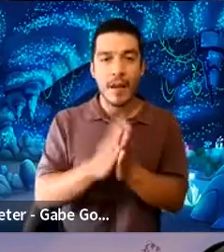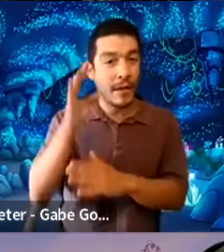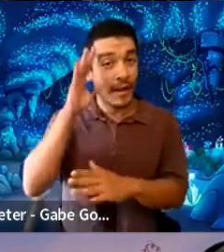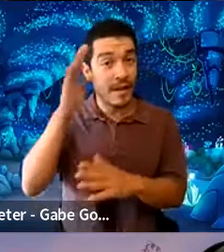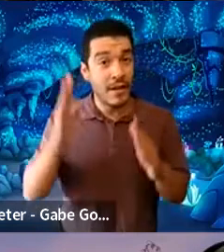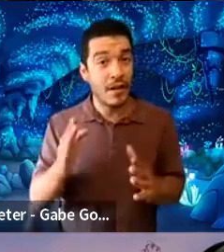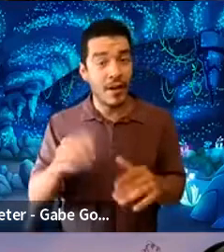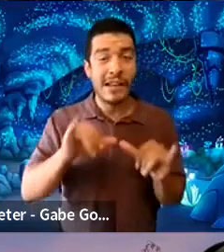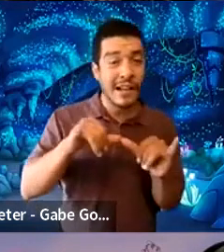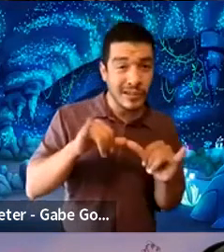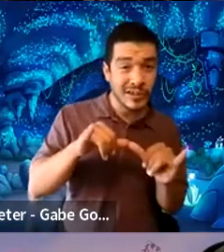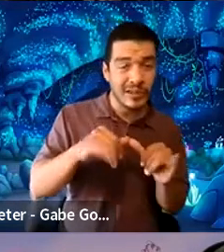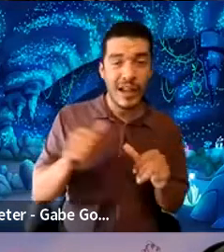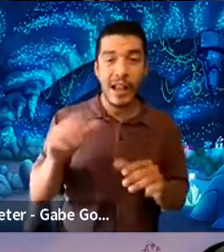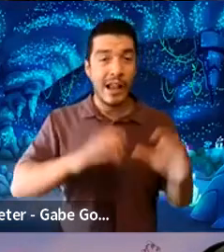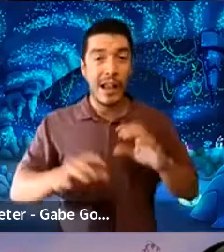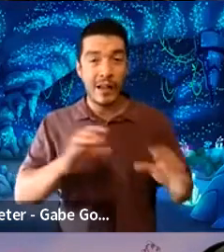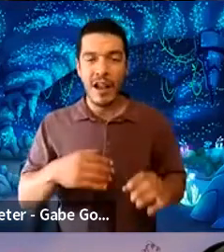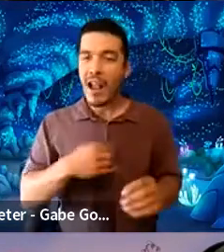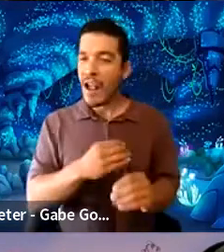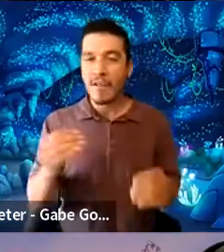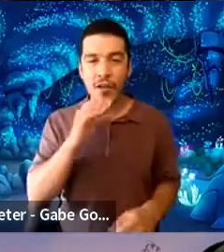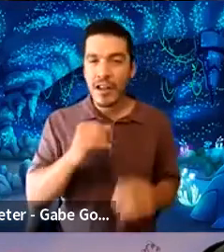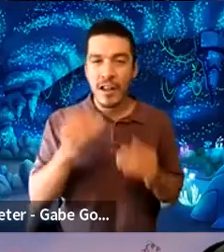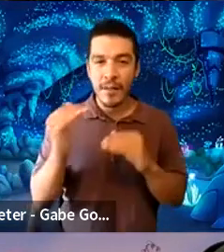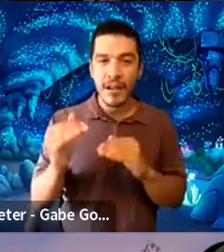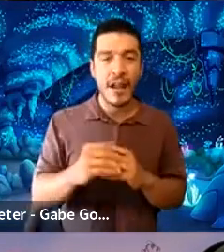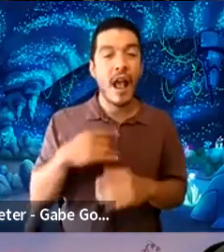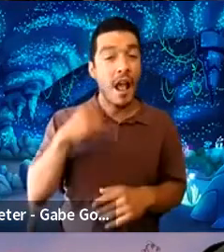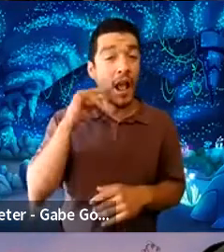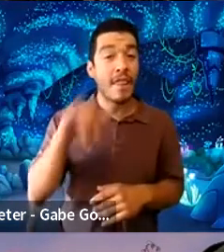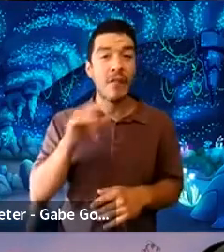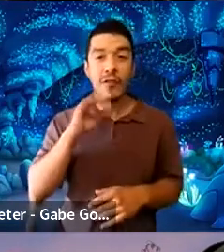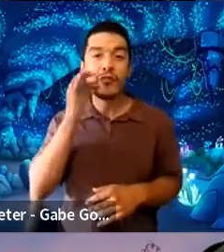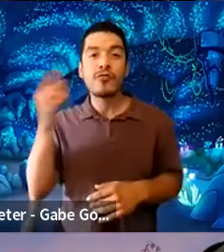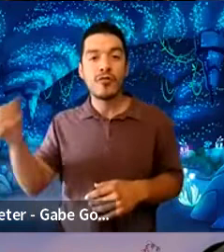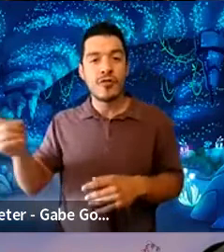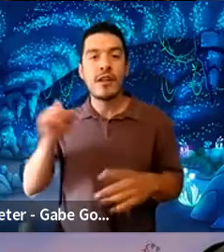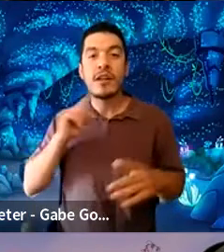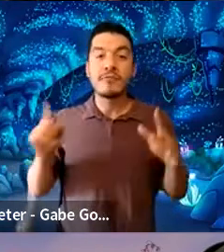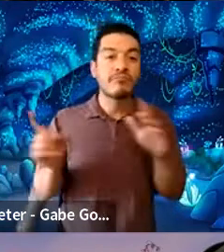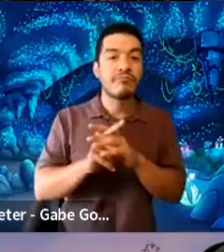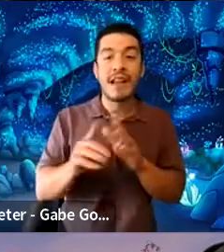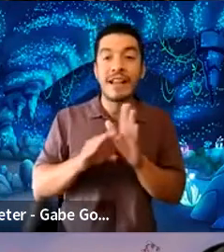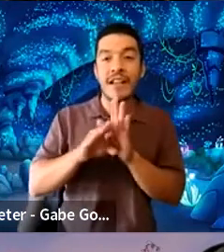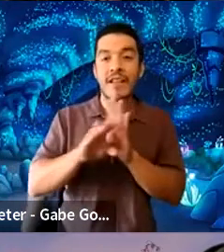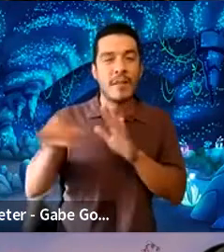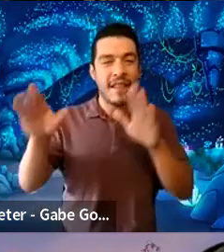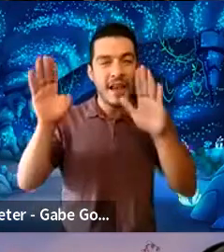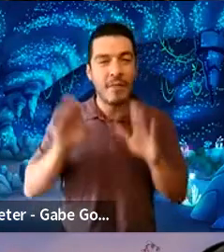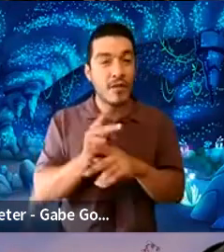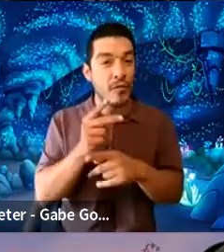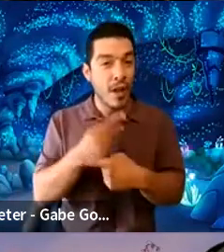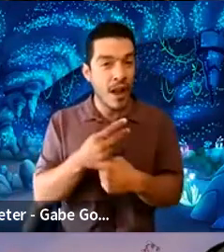an engineer, a chemist. There is absolutely no age limit. So I think that's really cool that she got to be the one to develop this amazing product. And